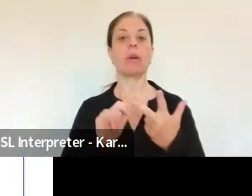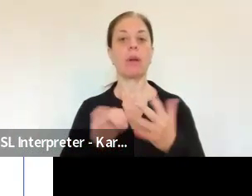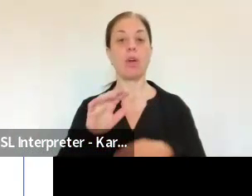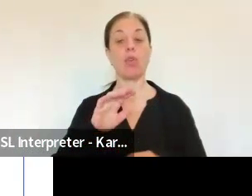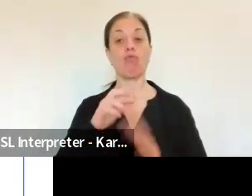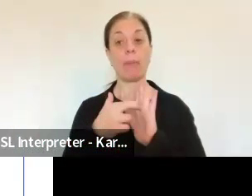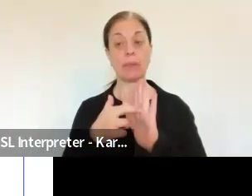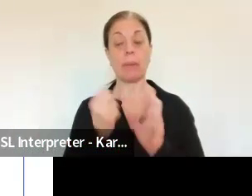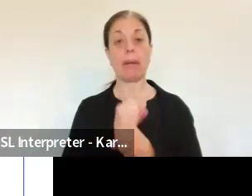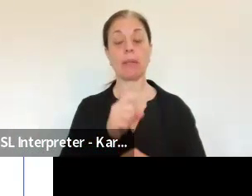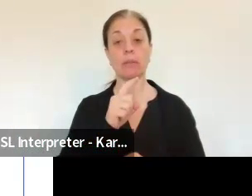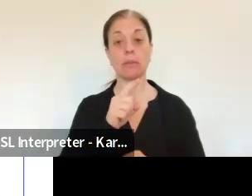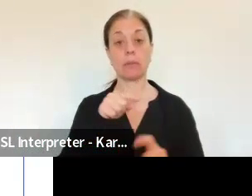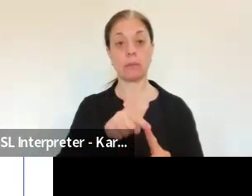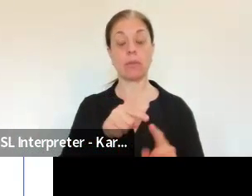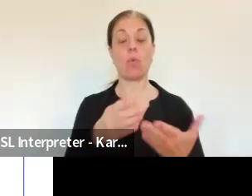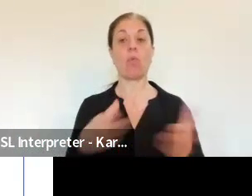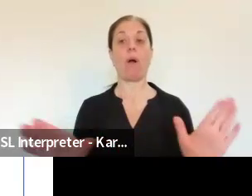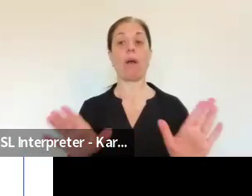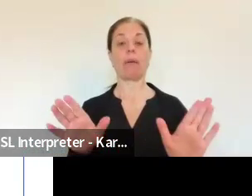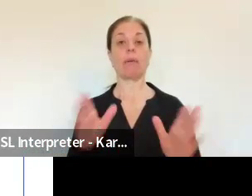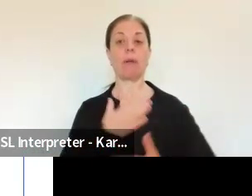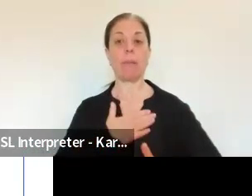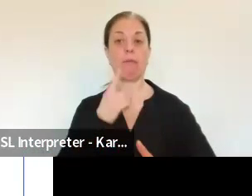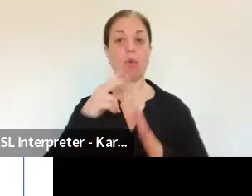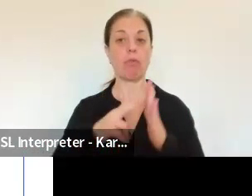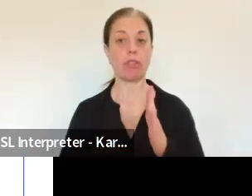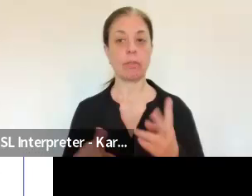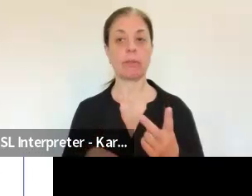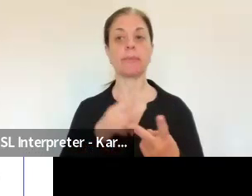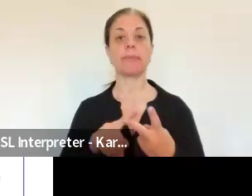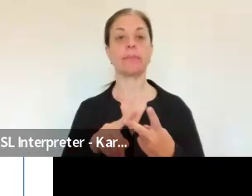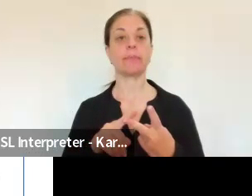representation, making it have wide appeal among readers. Next slide.